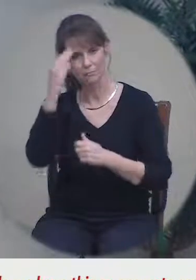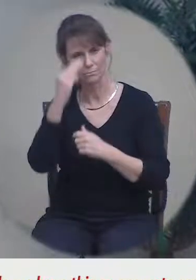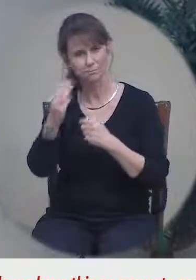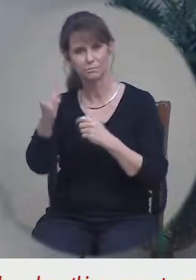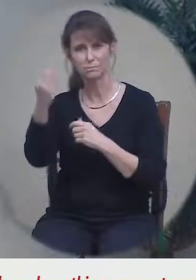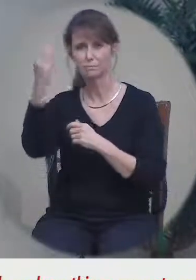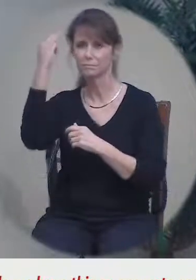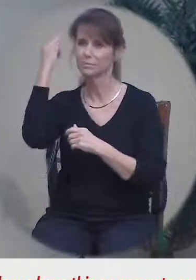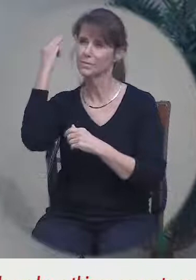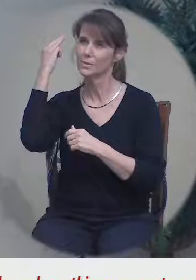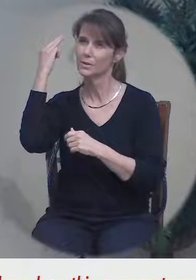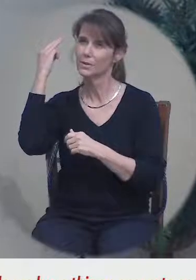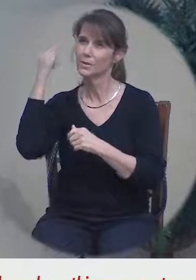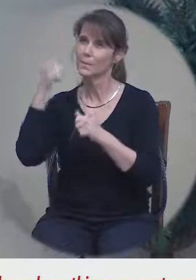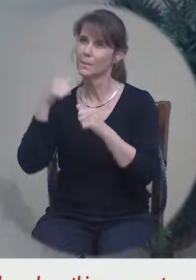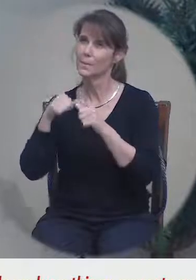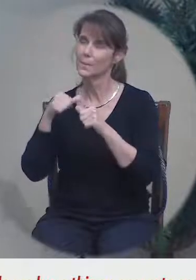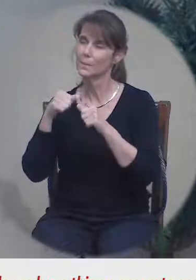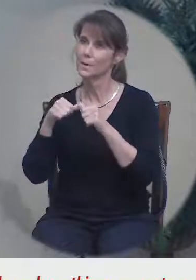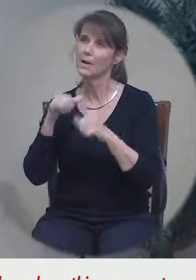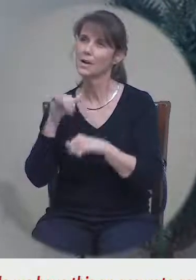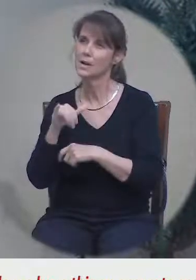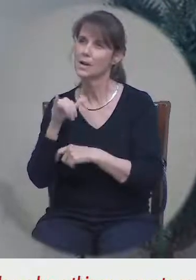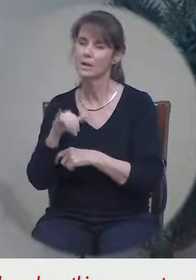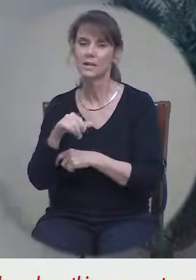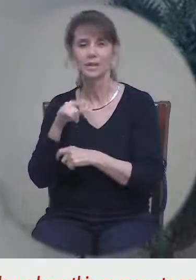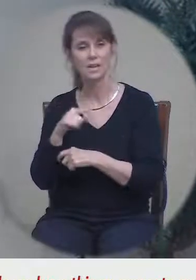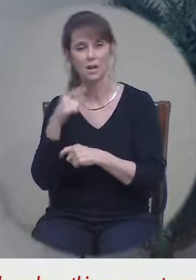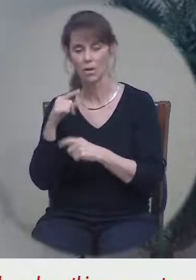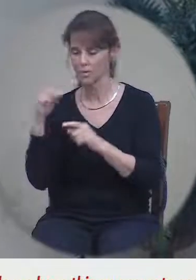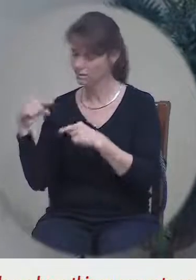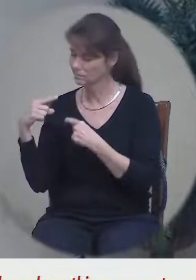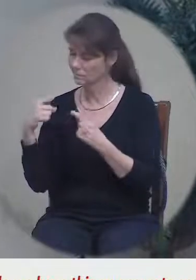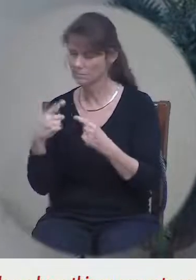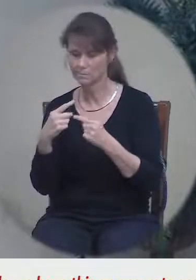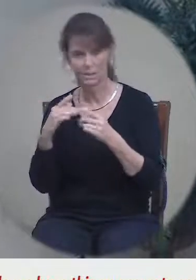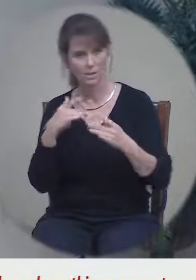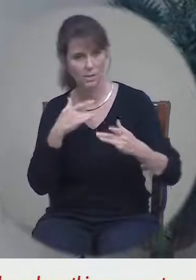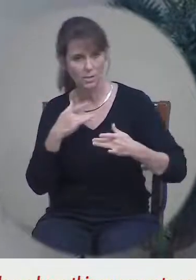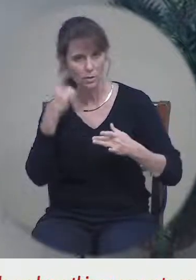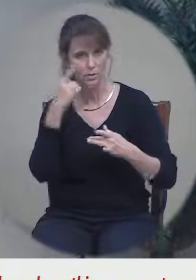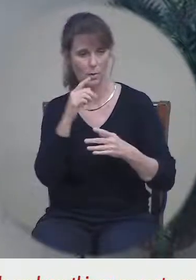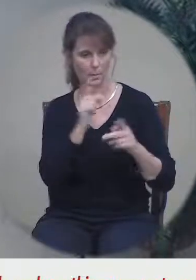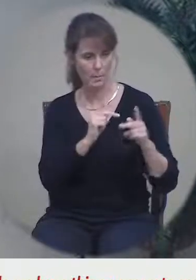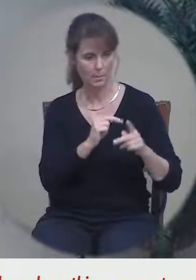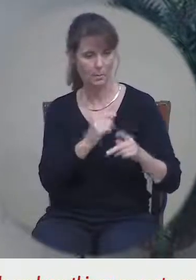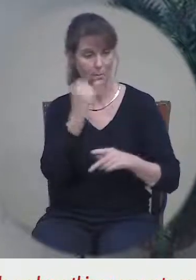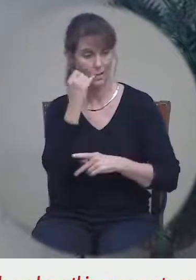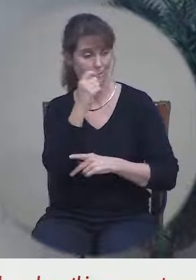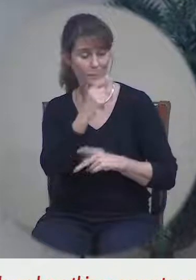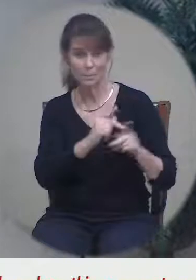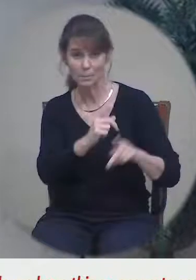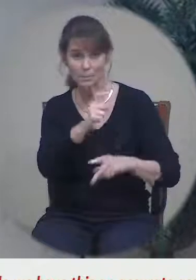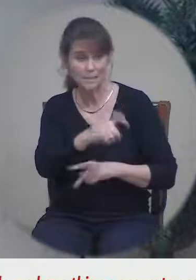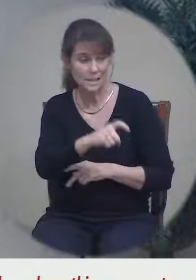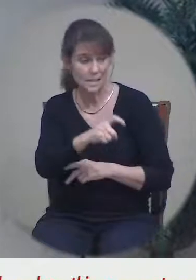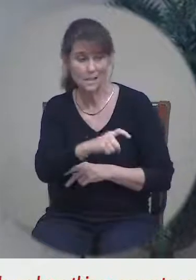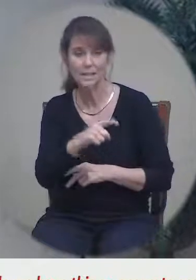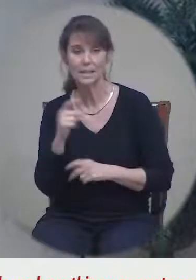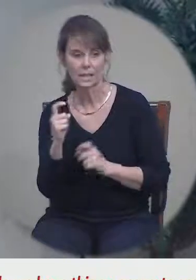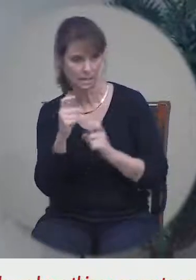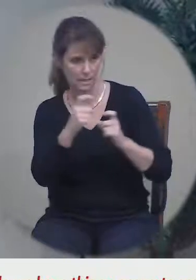character. He was concerned about those who were less fortunate than him, those who had need for someone to come and act as